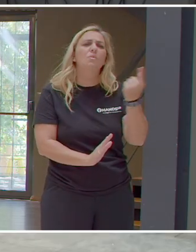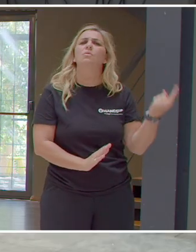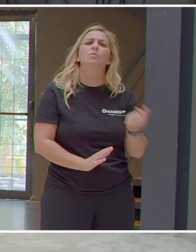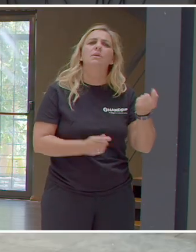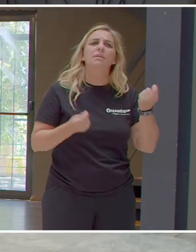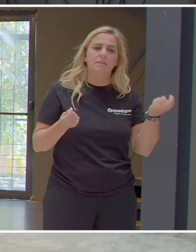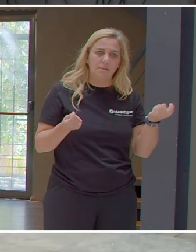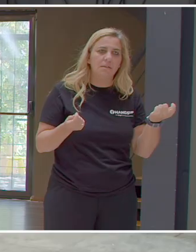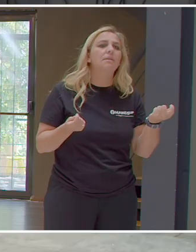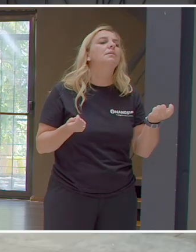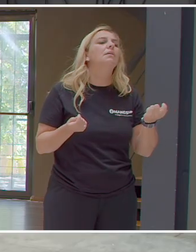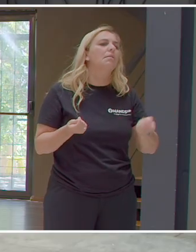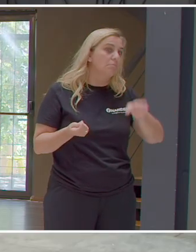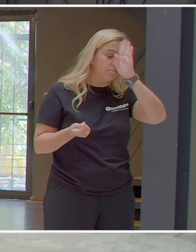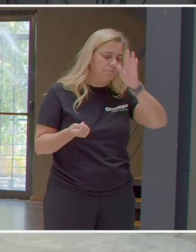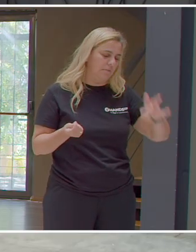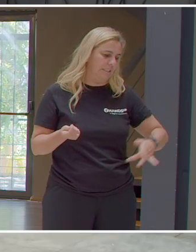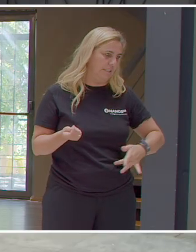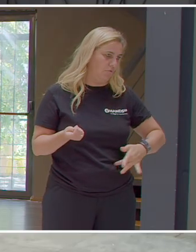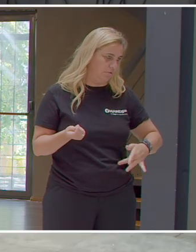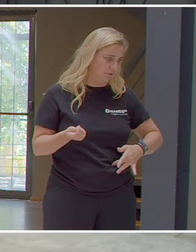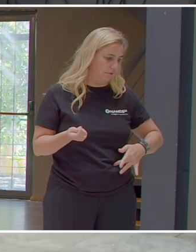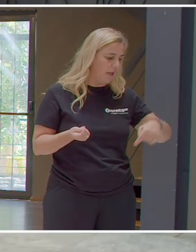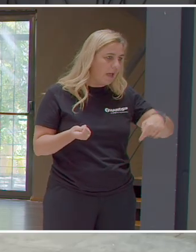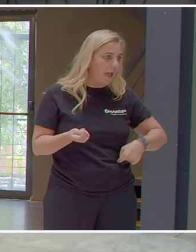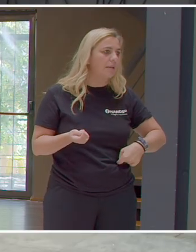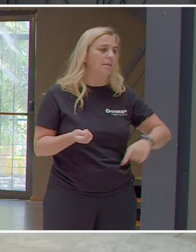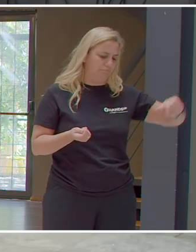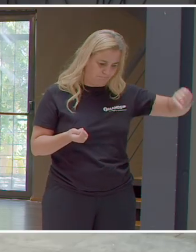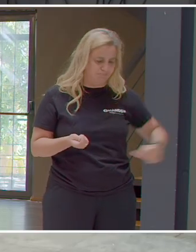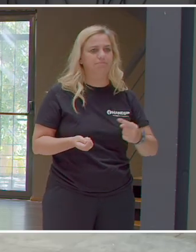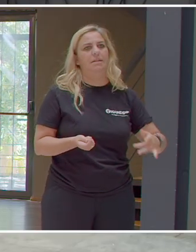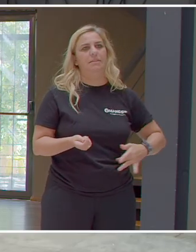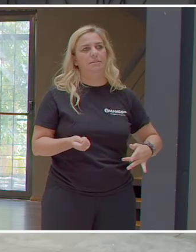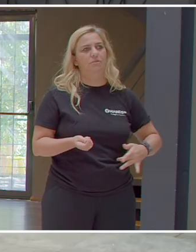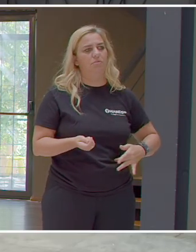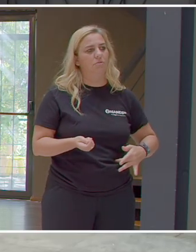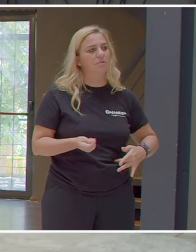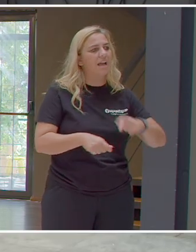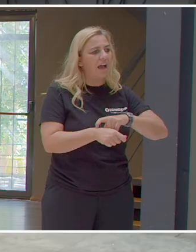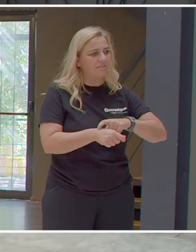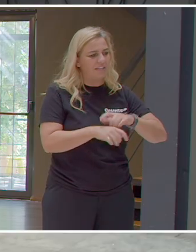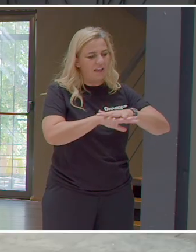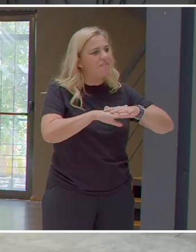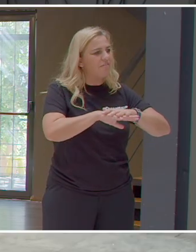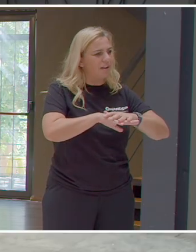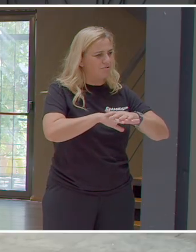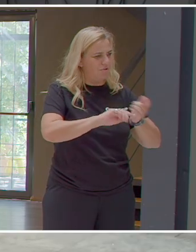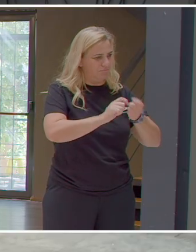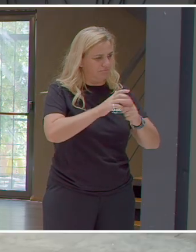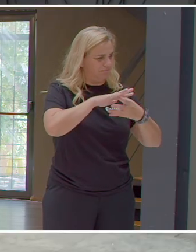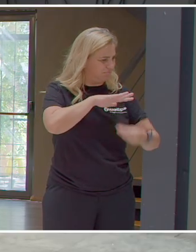time, it goes to your kidneys, creating damage in your kidneys, lowering the filtration rate, lowering the